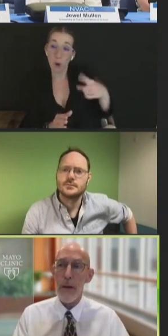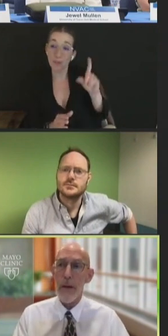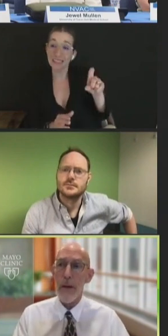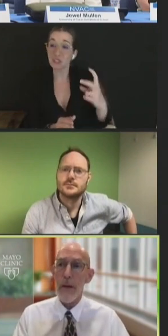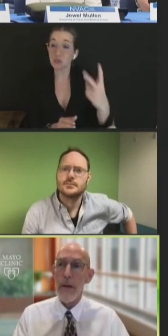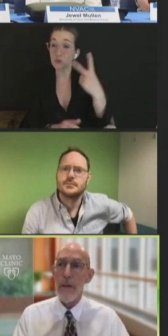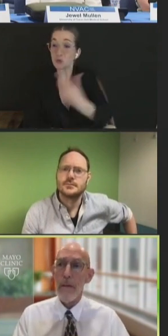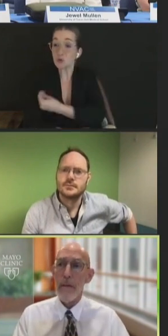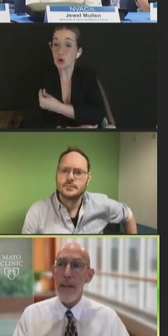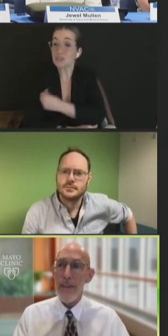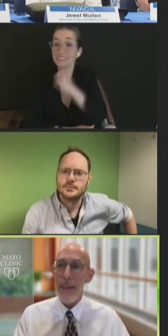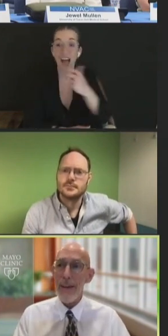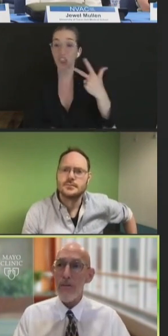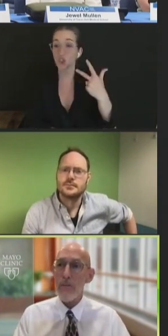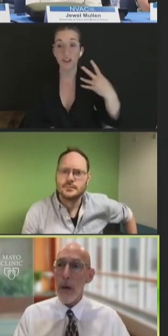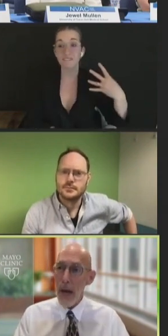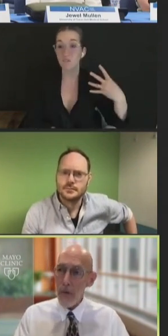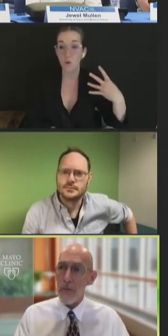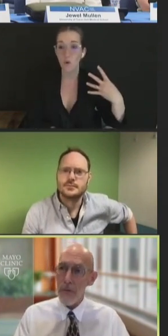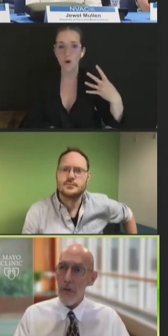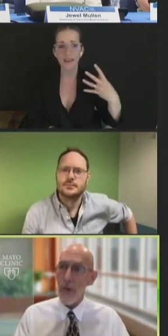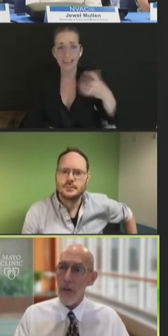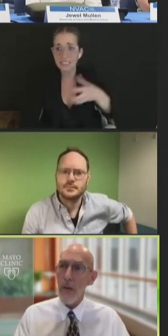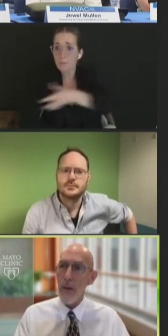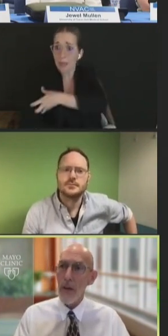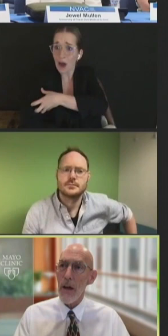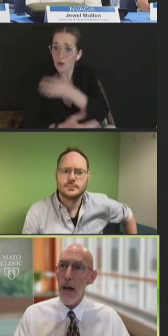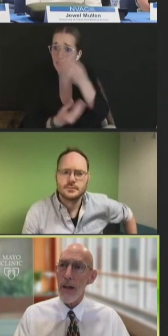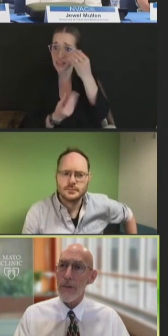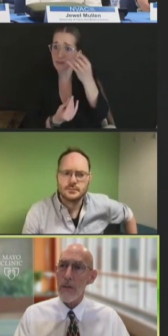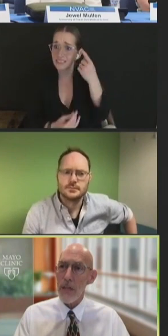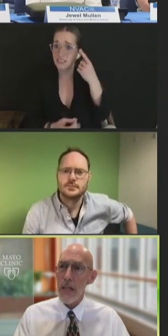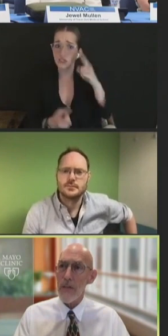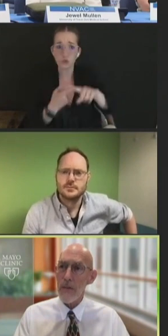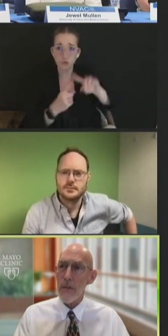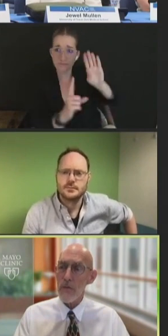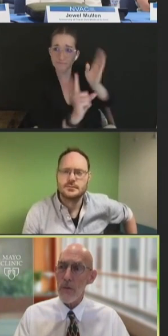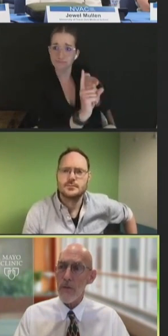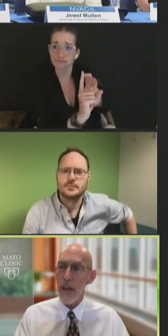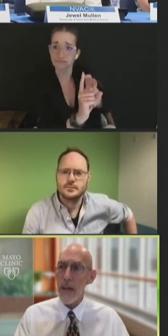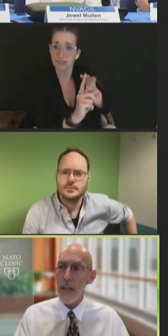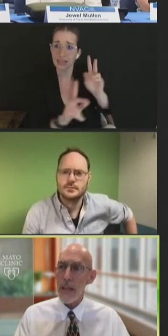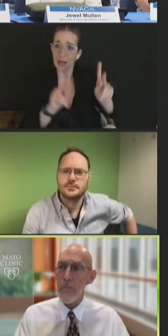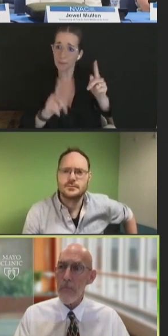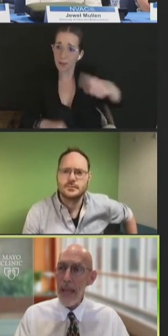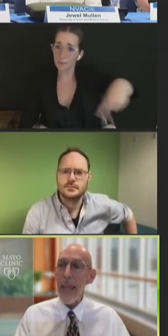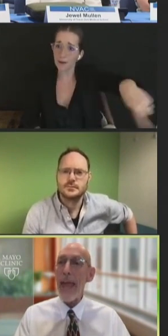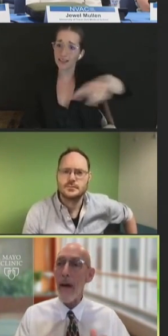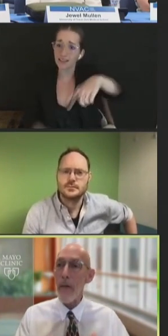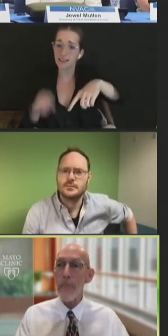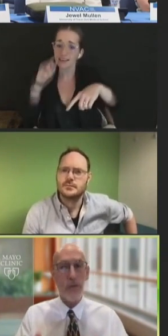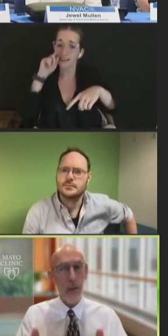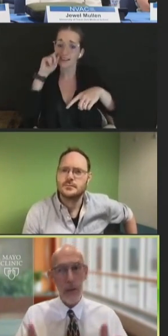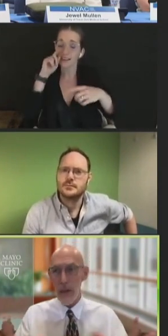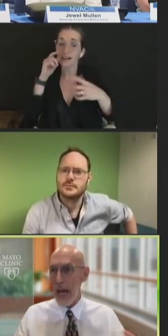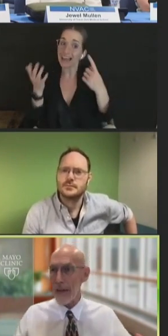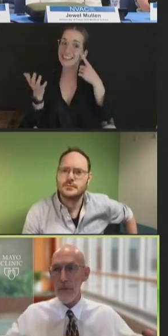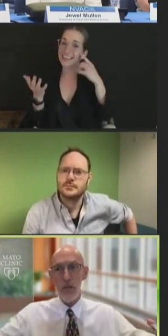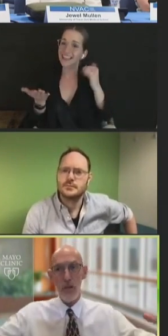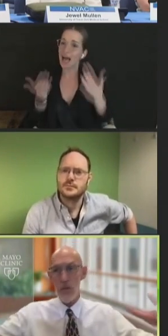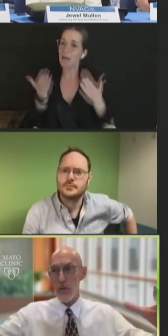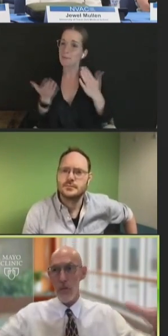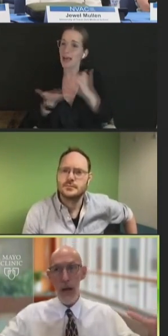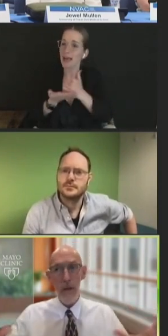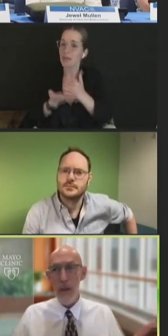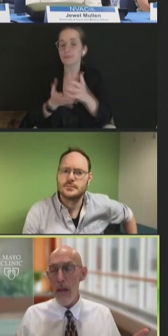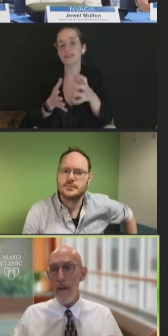4. That is powerful to individuals, and I think may help. There's a lot of